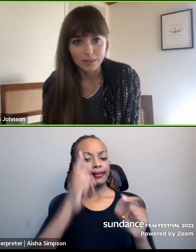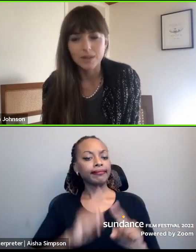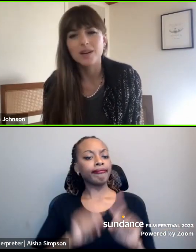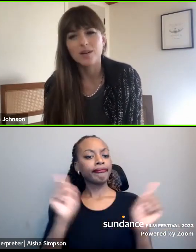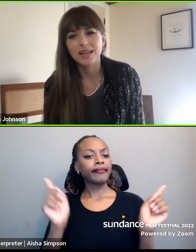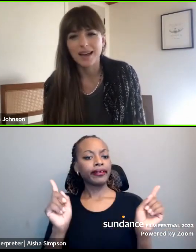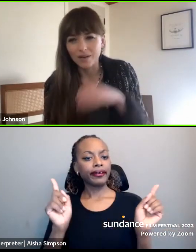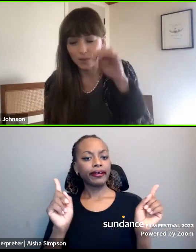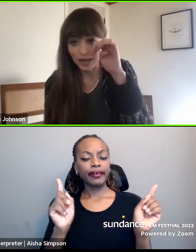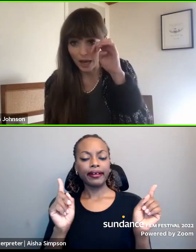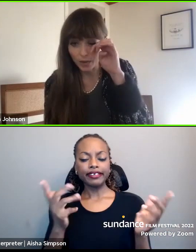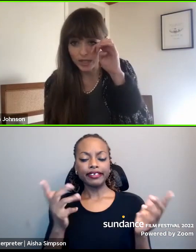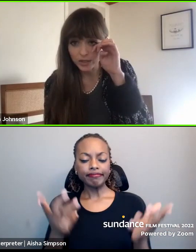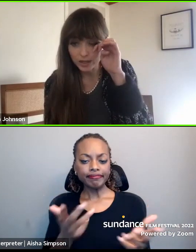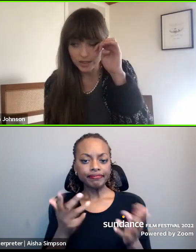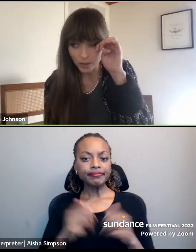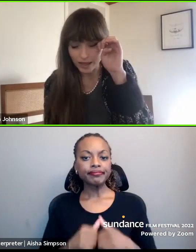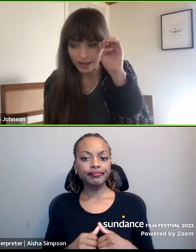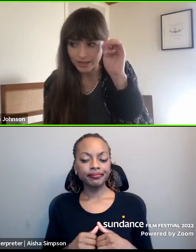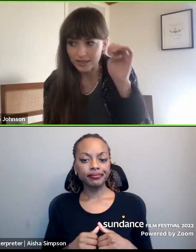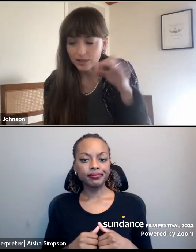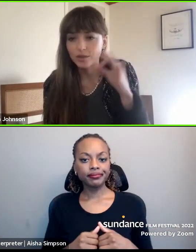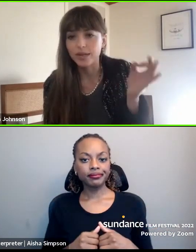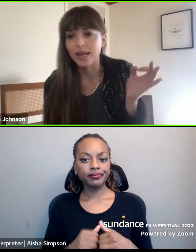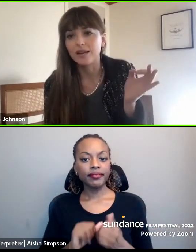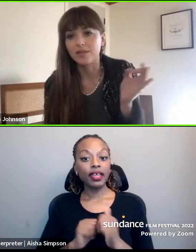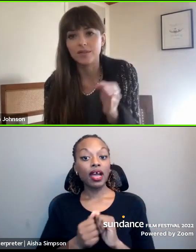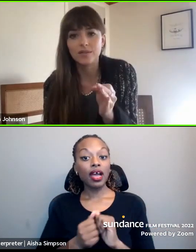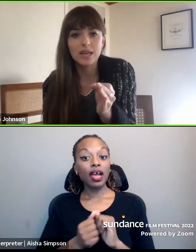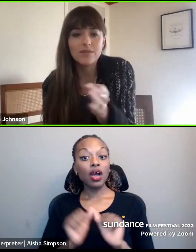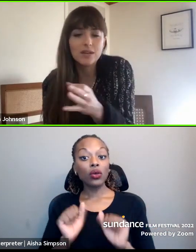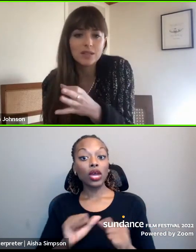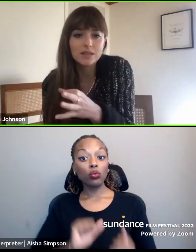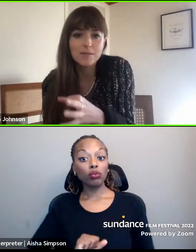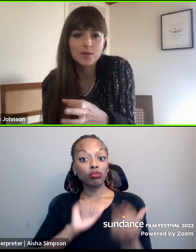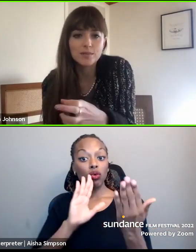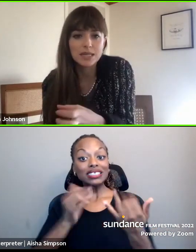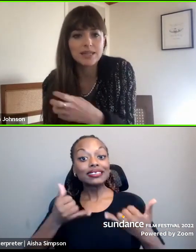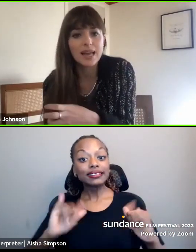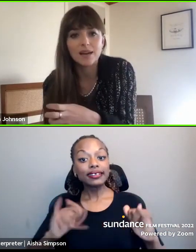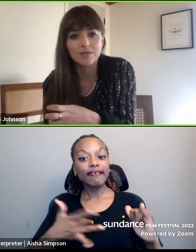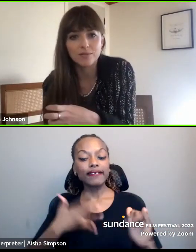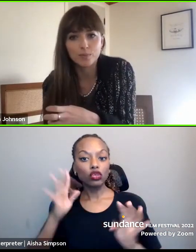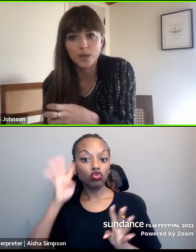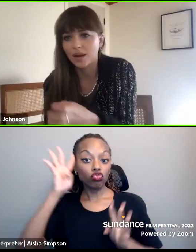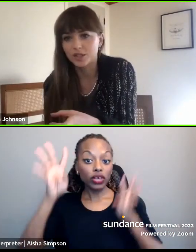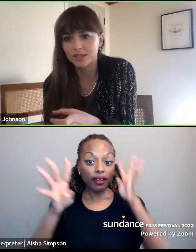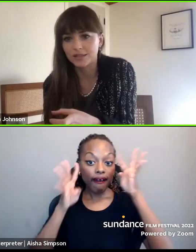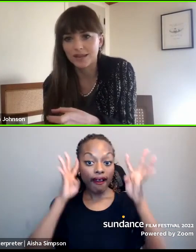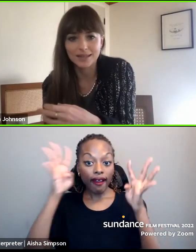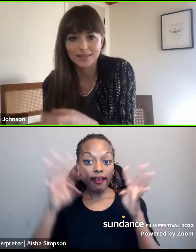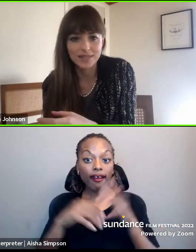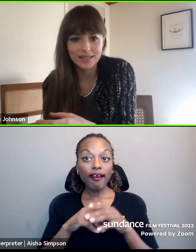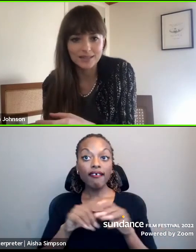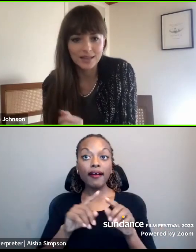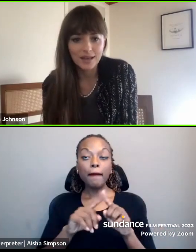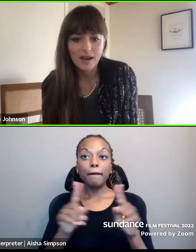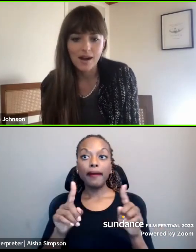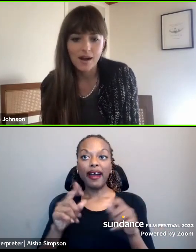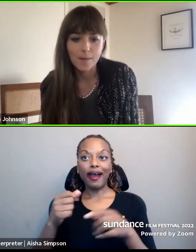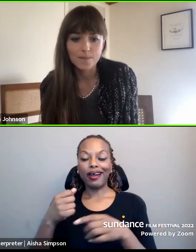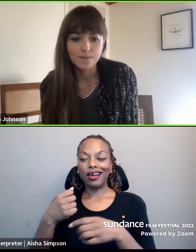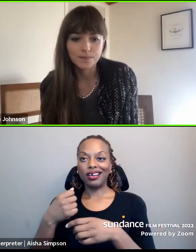believe in people. Like, how do we do this in a way that is still creative, even if it's the most mundane of production